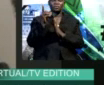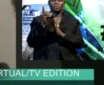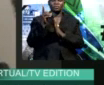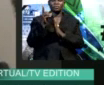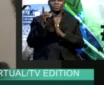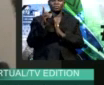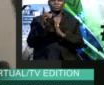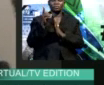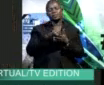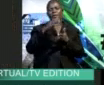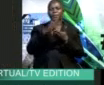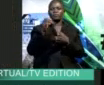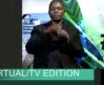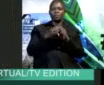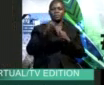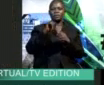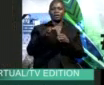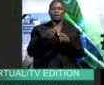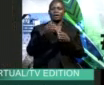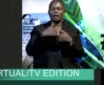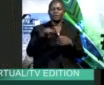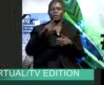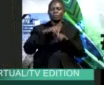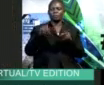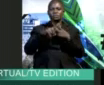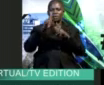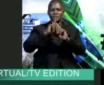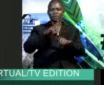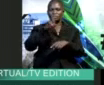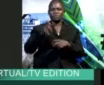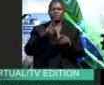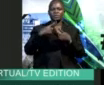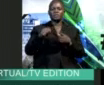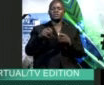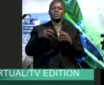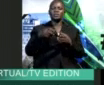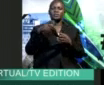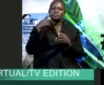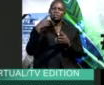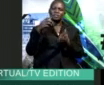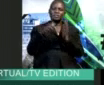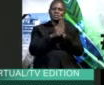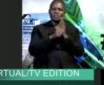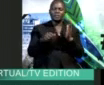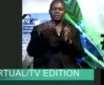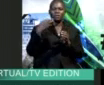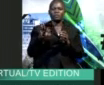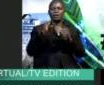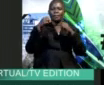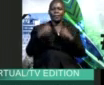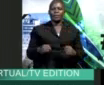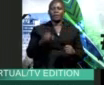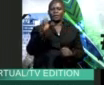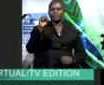of ranking. To answer your question, the major Achilles heel of the power